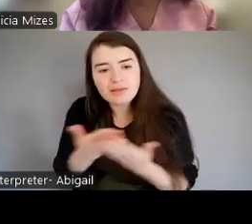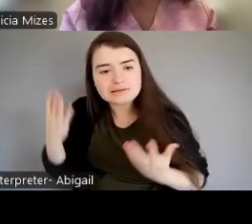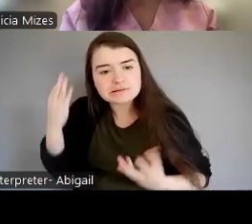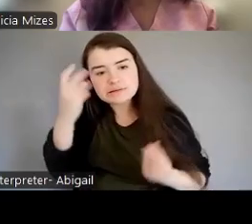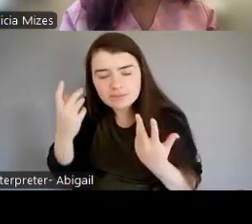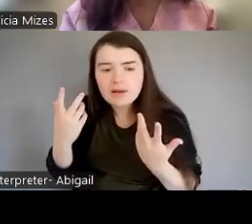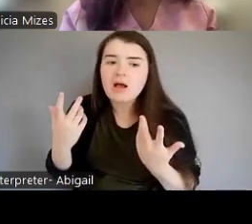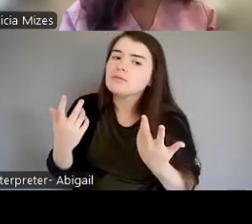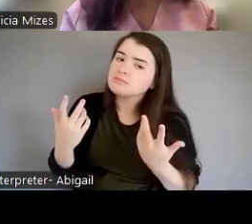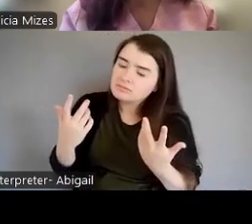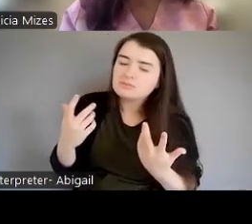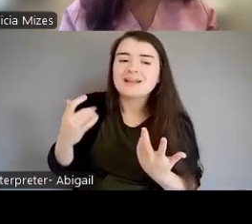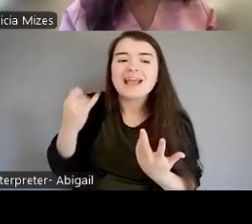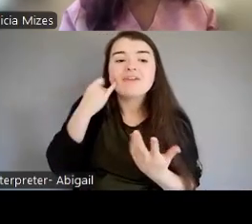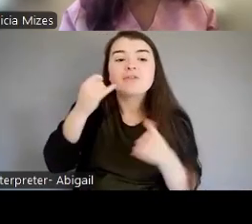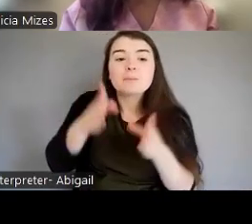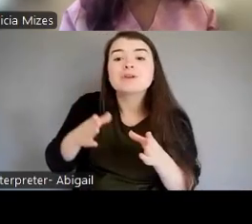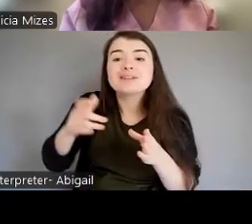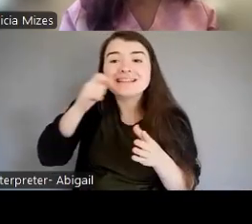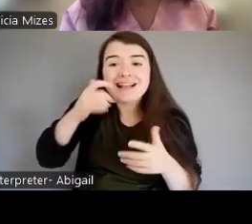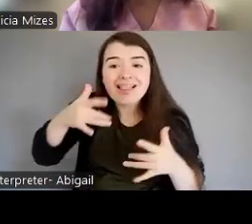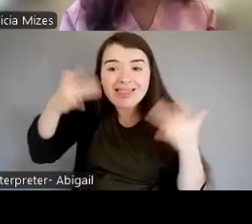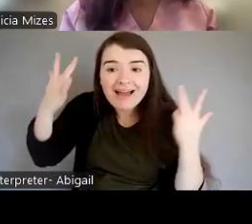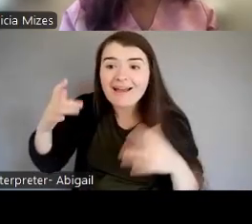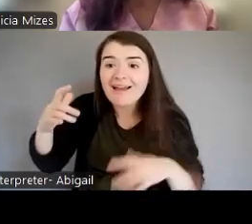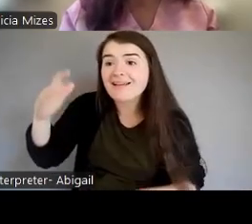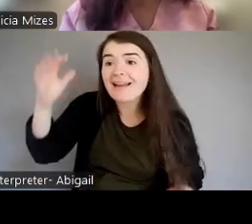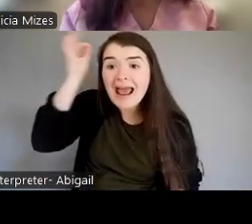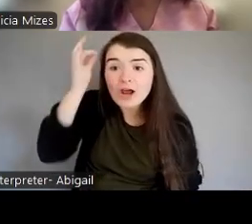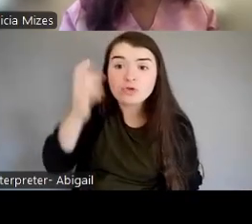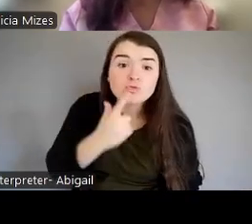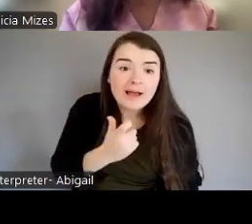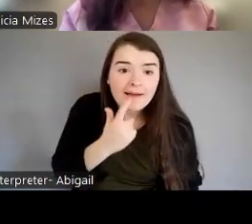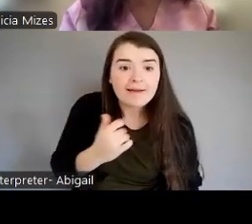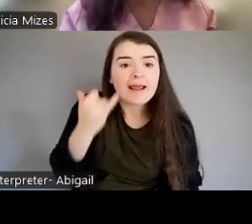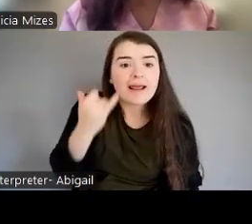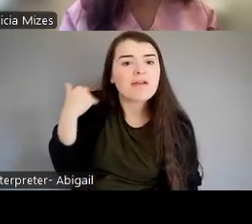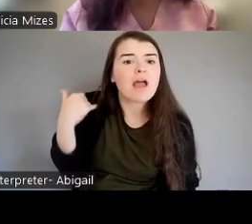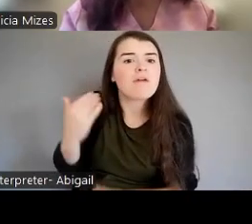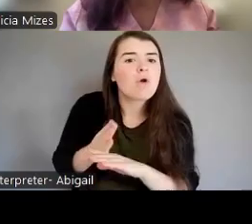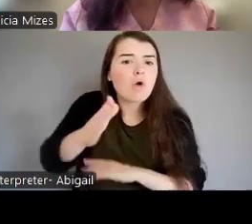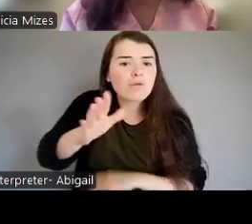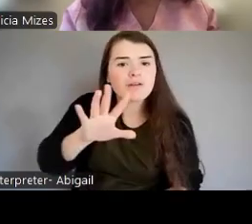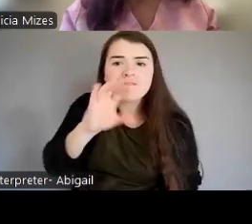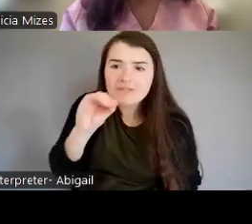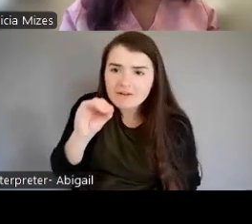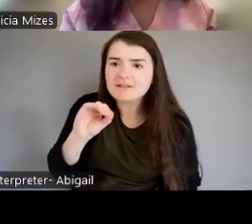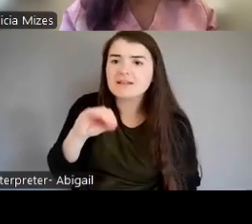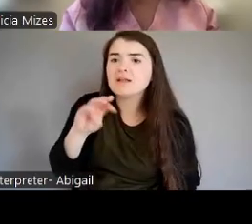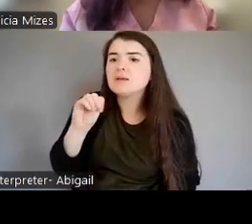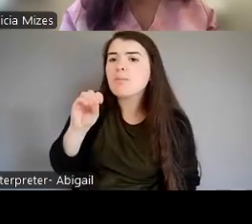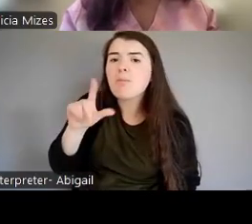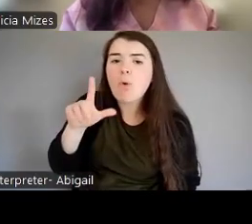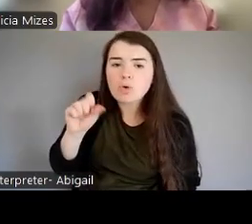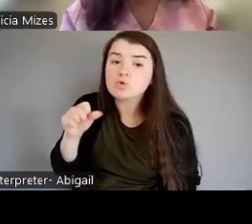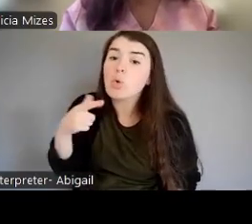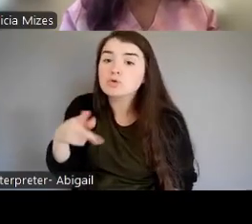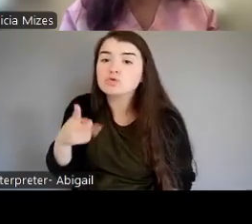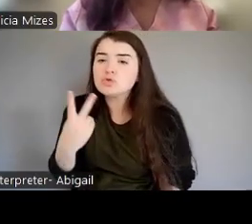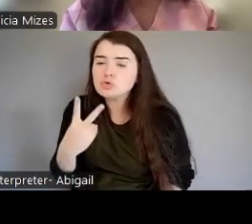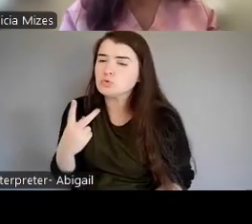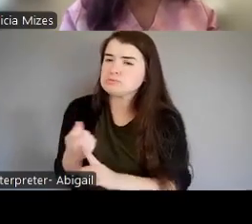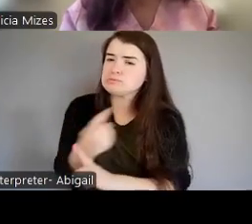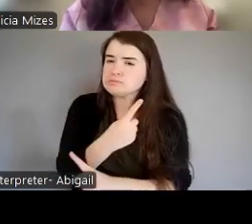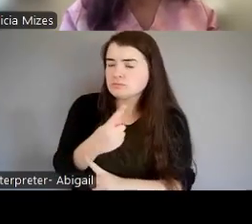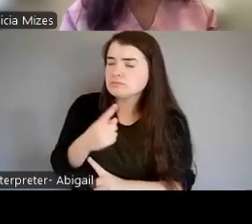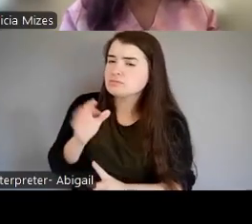skin, if someone has red hair, if they have more than 50 total moles, or if they have at least 2 atypical moles. And then the biggest thing, again, is that